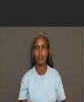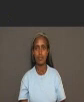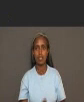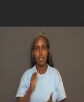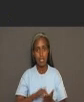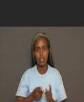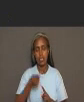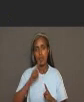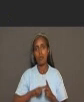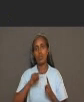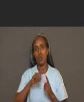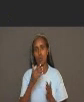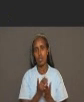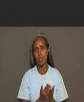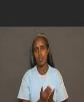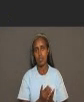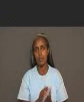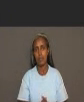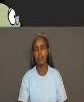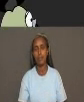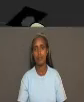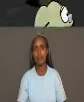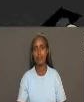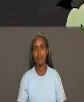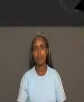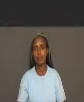Let's get back to our lesson.